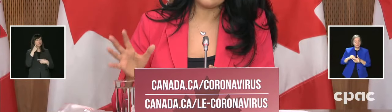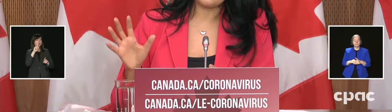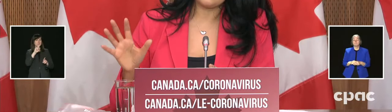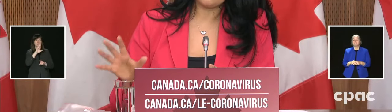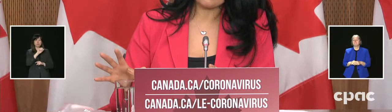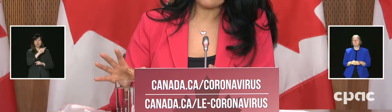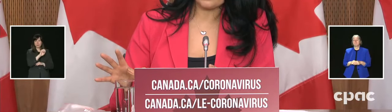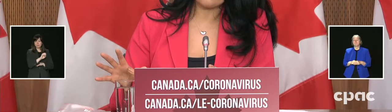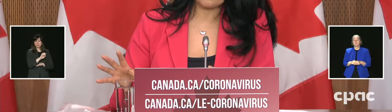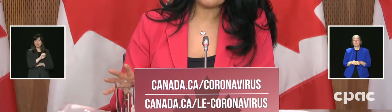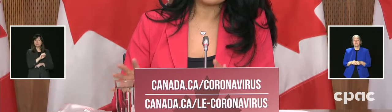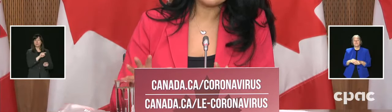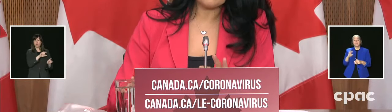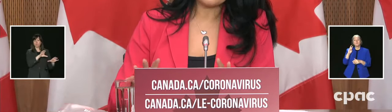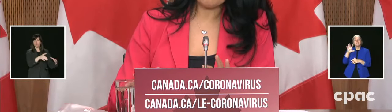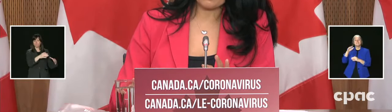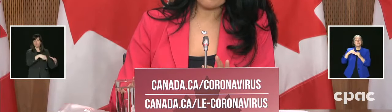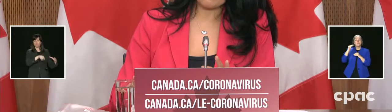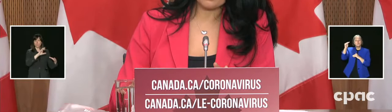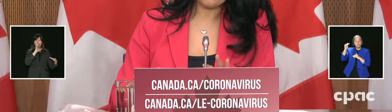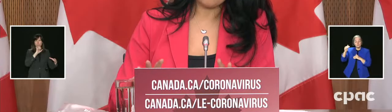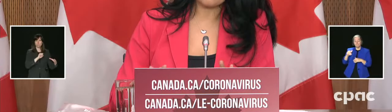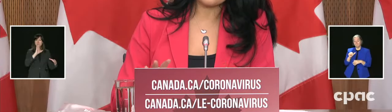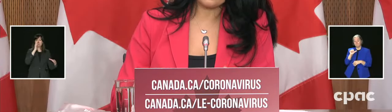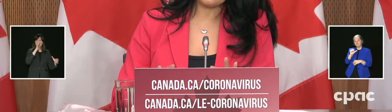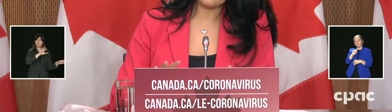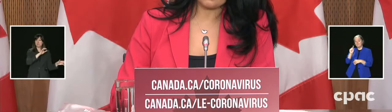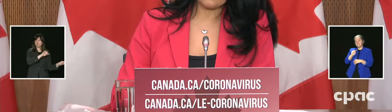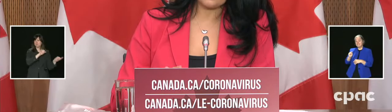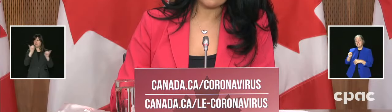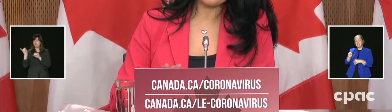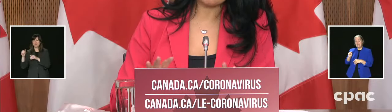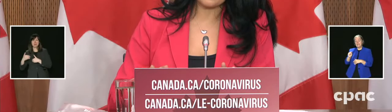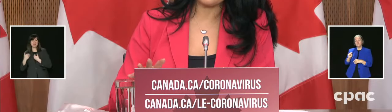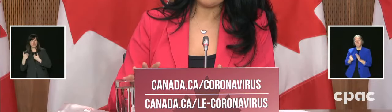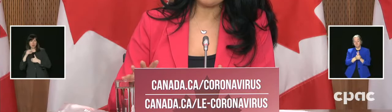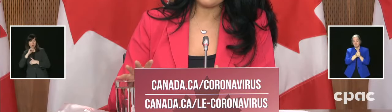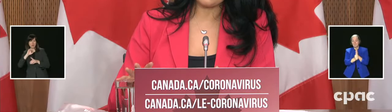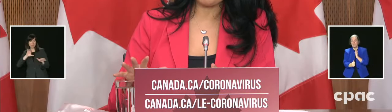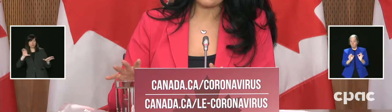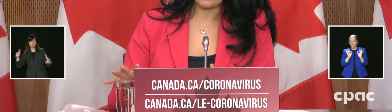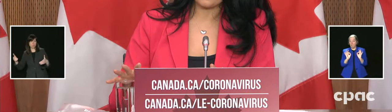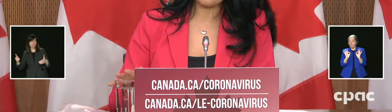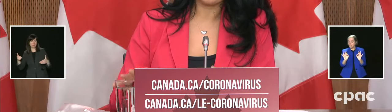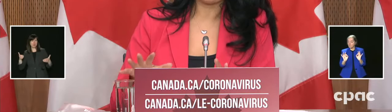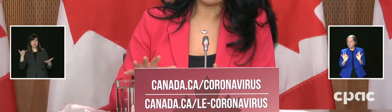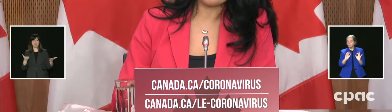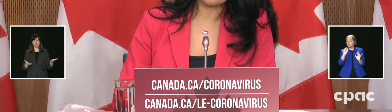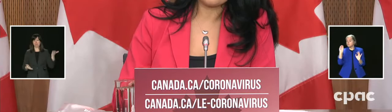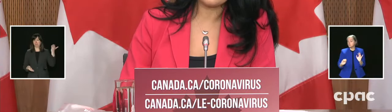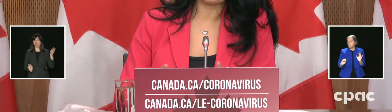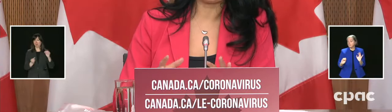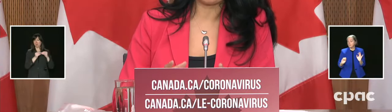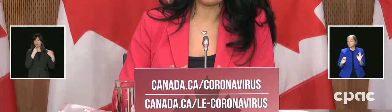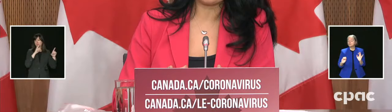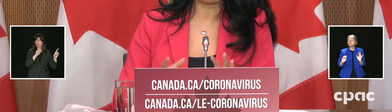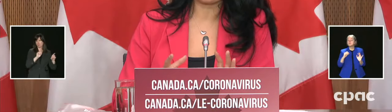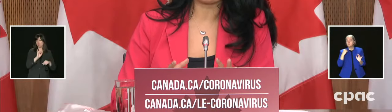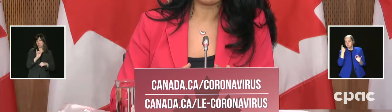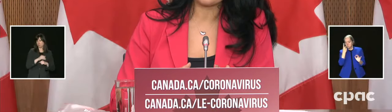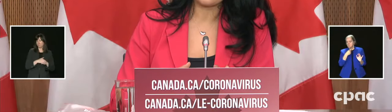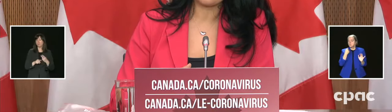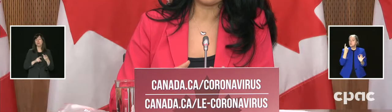seeing in those older age groups seems to mirror what we're seeing in the younger age groups and might even be a bit higher. We're also seeing some